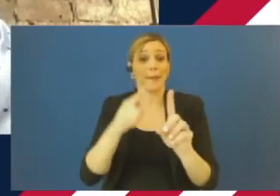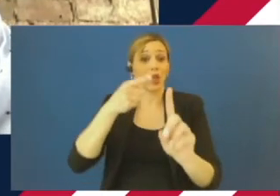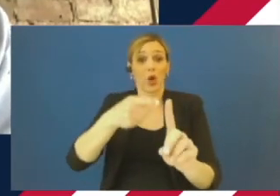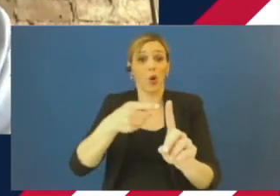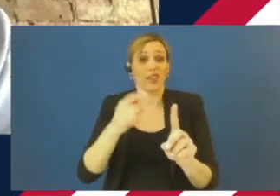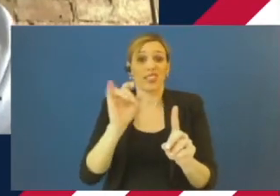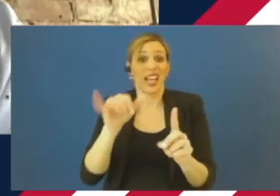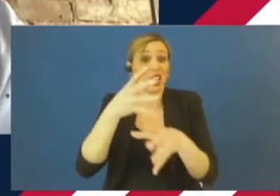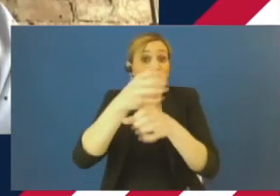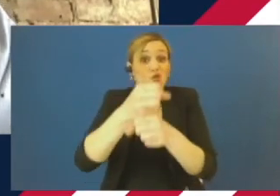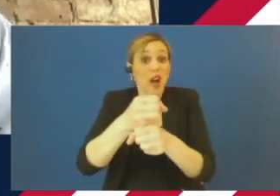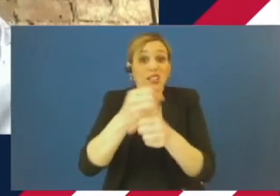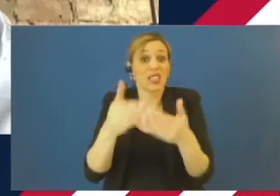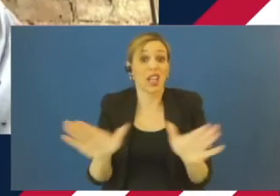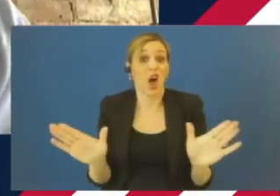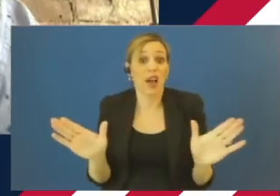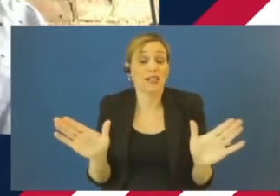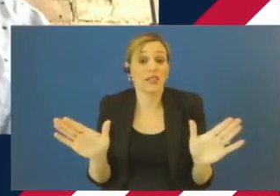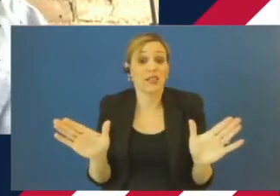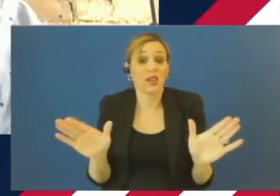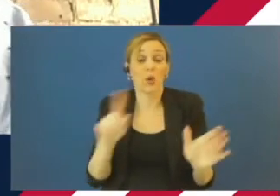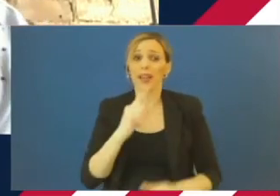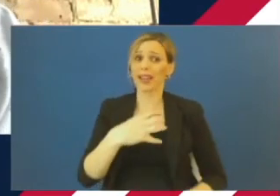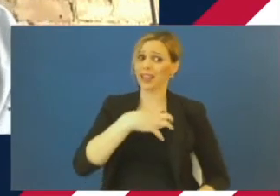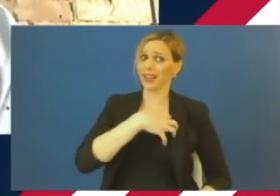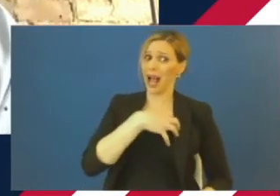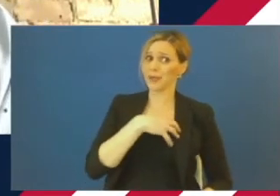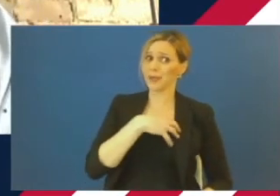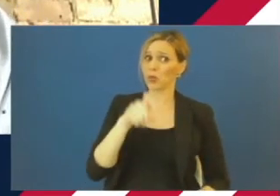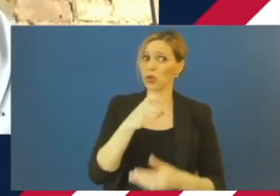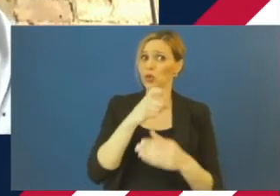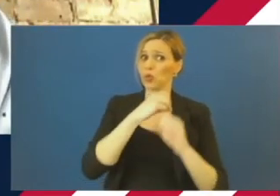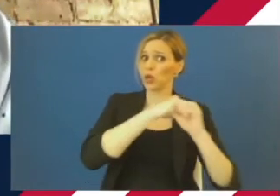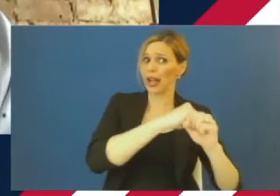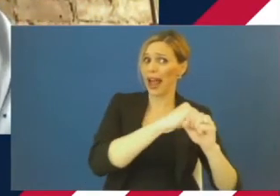to be serving them. So it takes its toll.